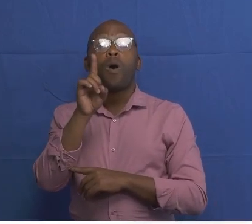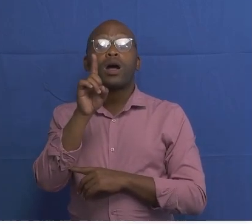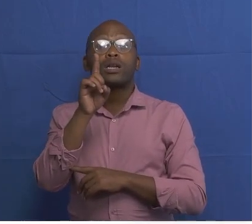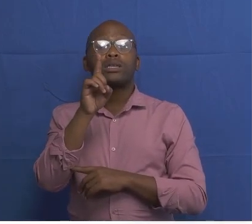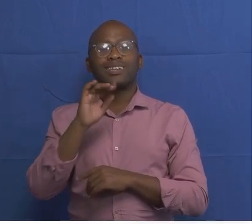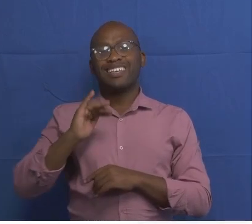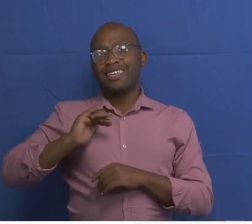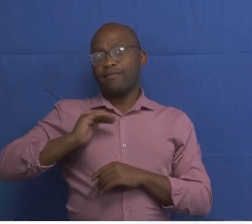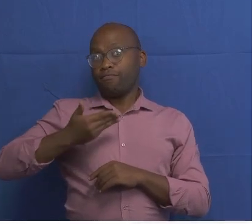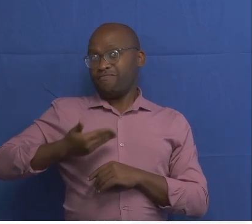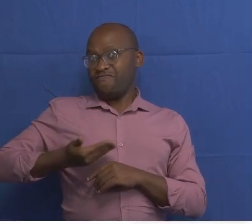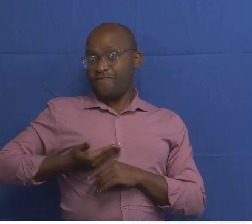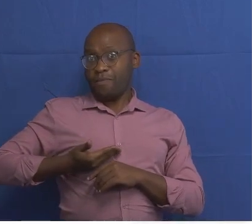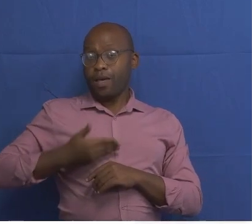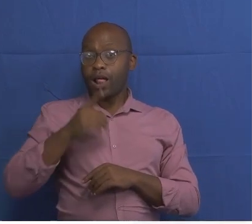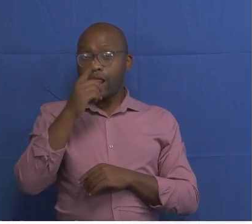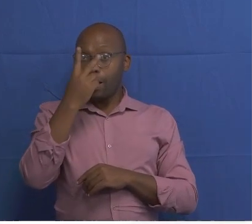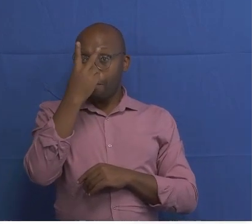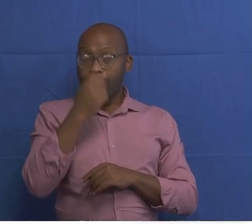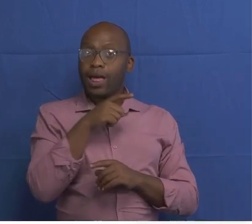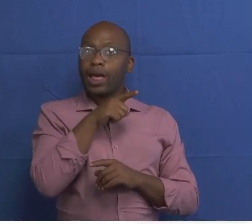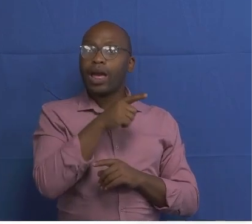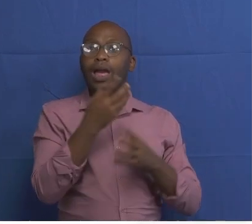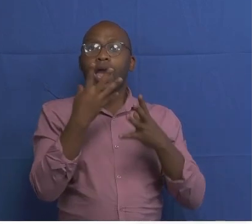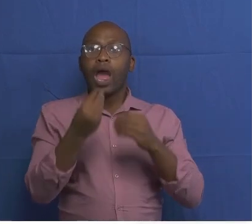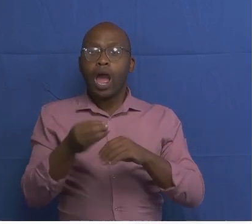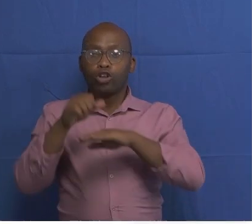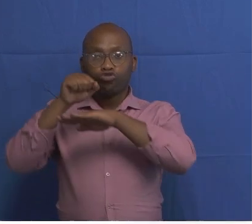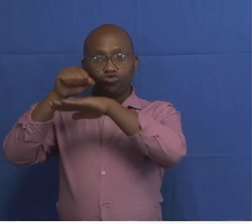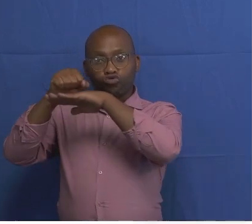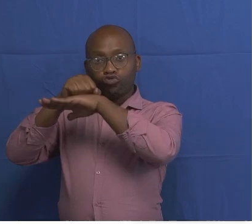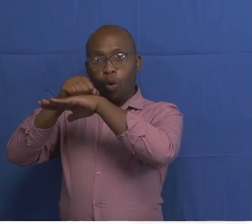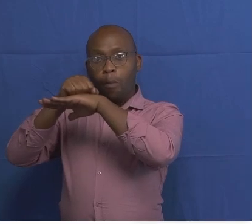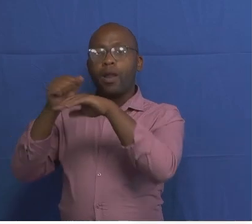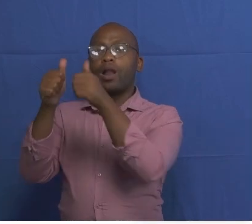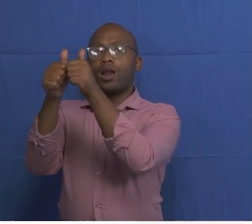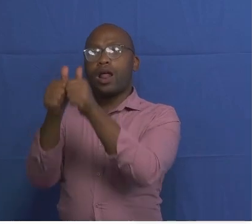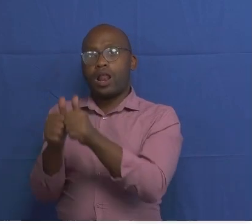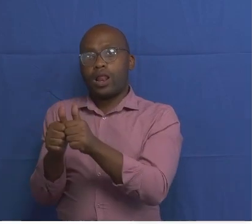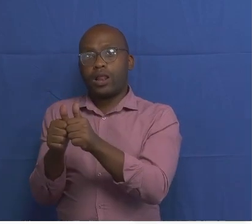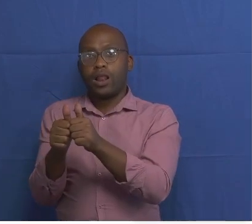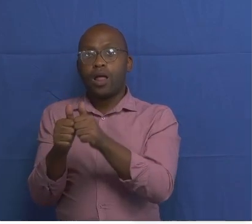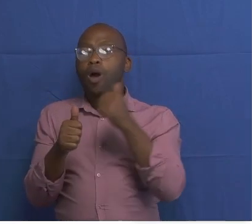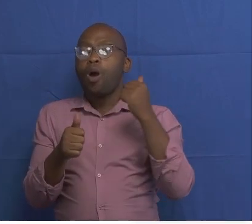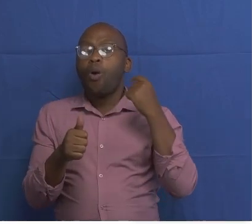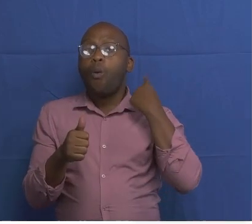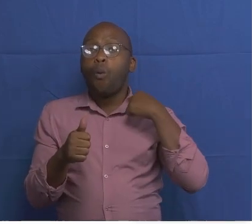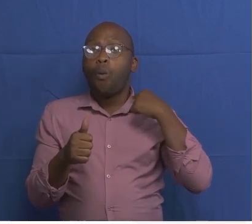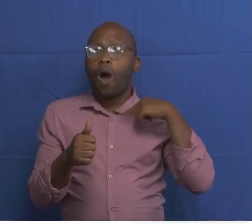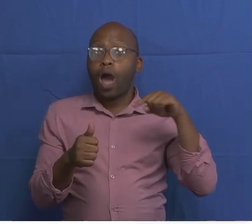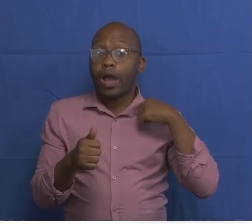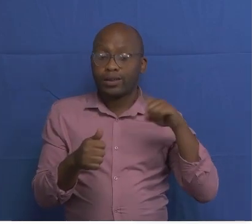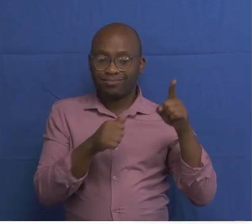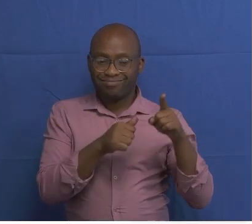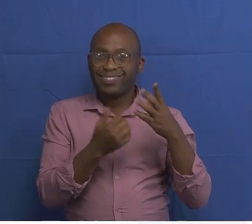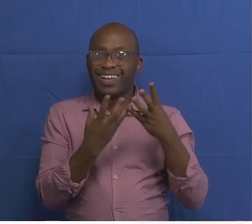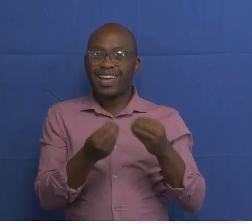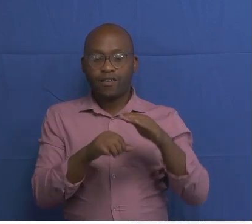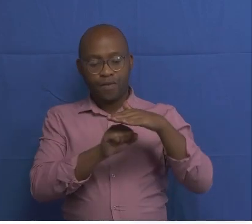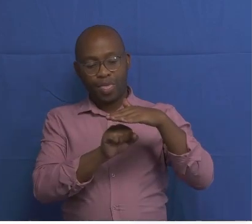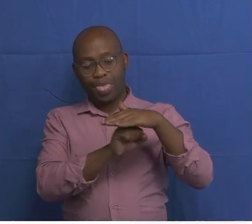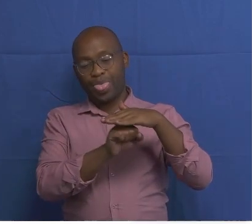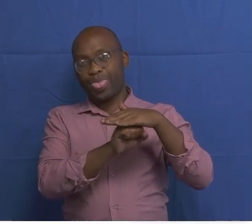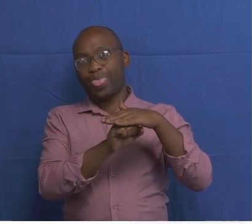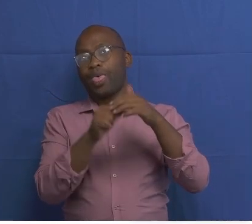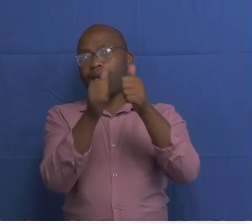dominant allele, and then the white female has got the recessive alleles. Hence now the recessive alleles are